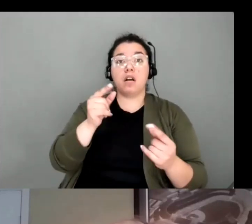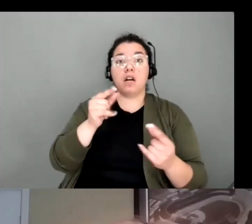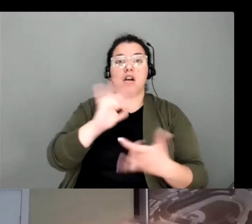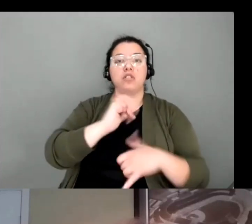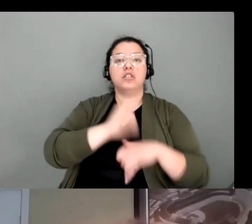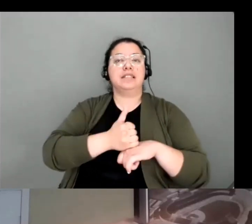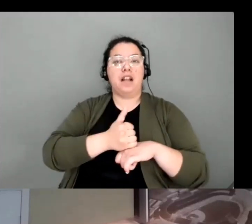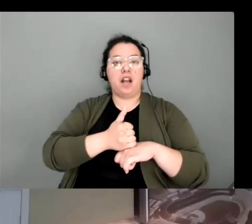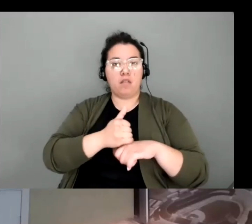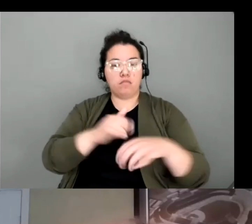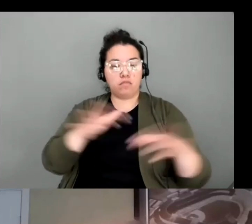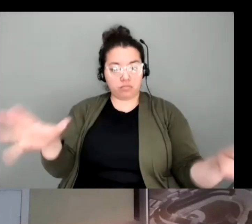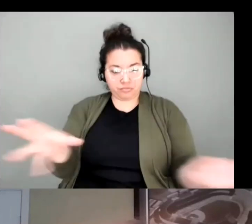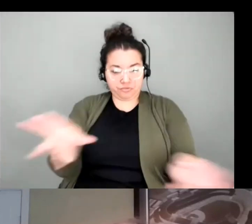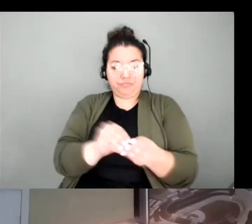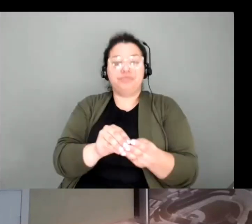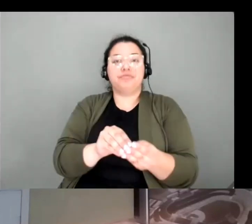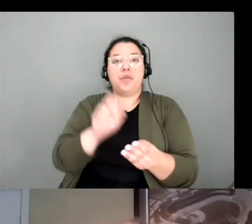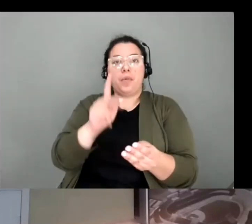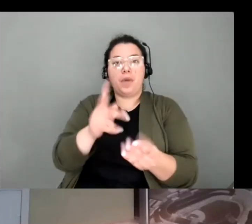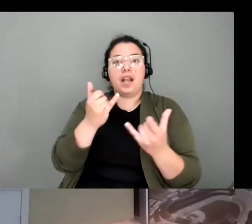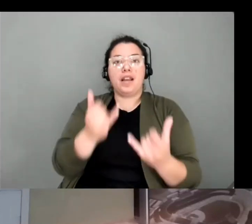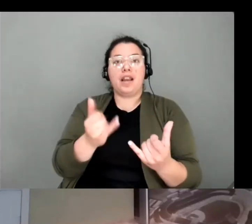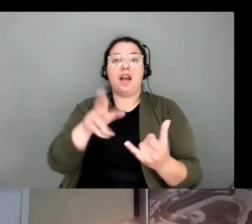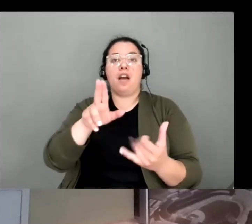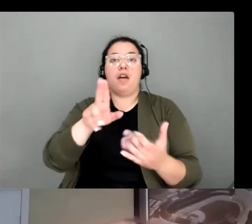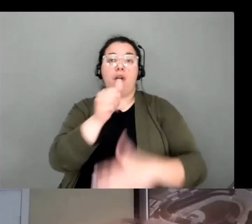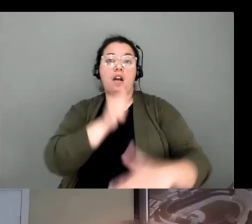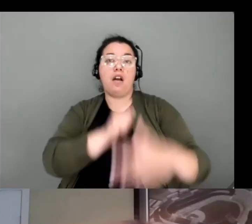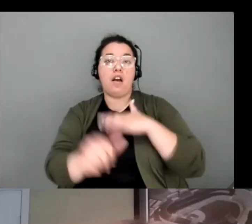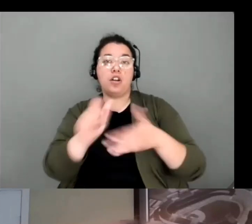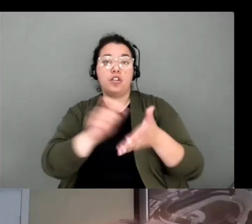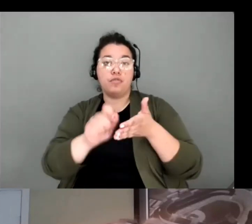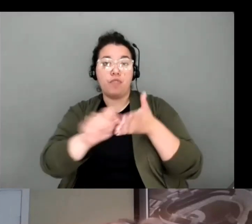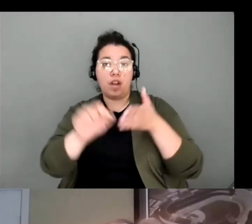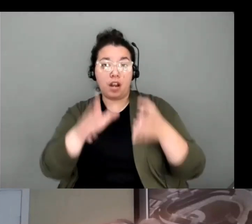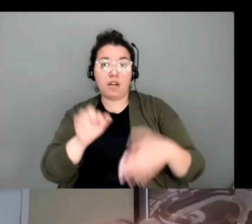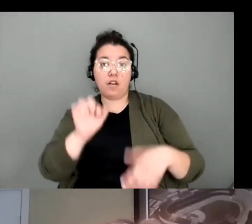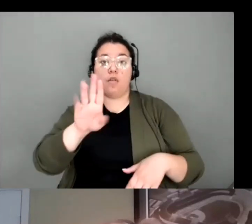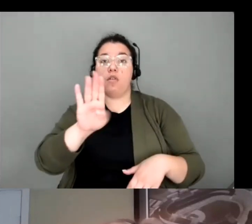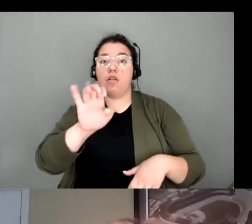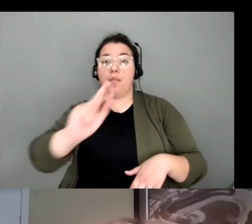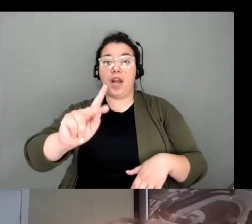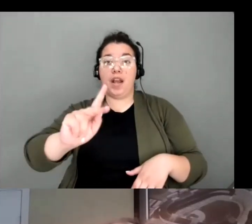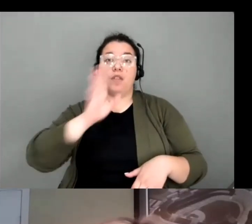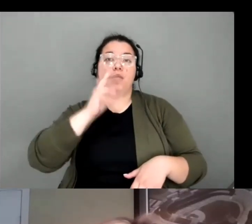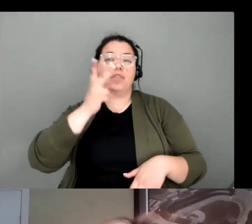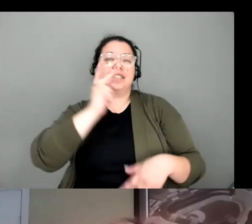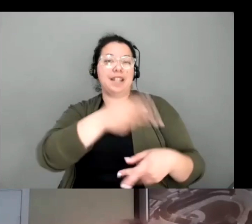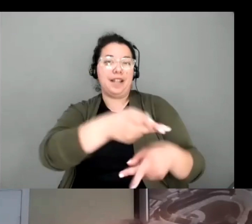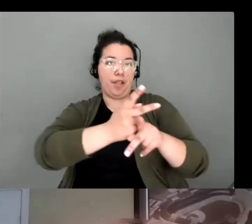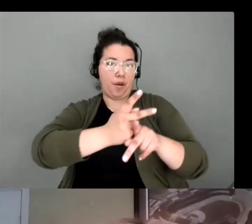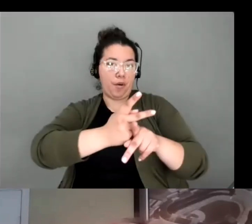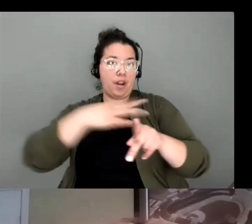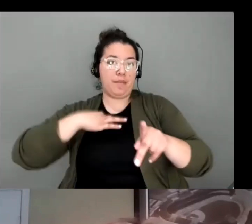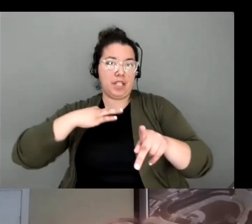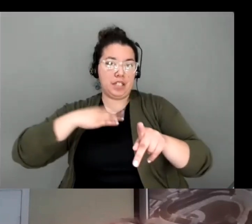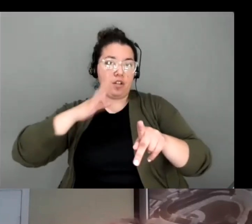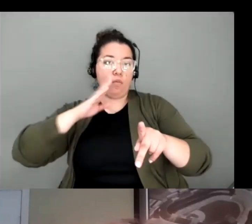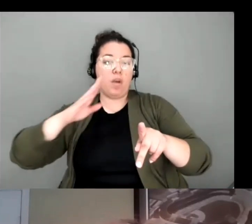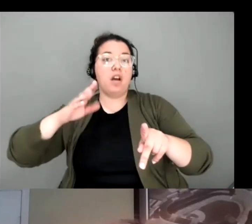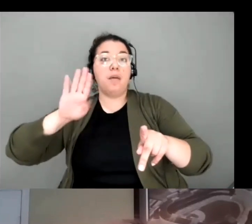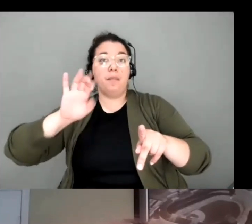paint it for an underwriter or a bank. And the bank is going to then approve the loan and then they get the money, they can buy the